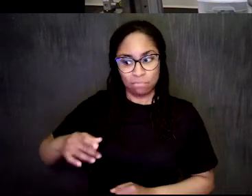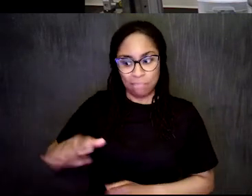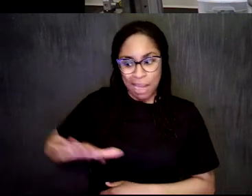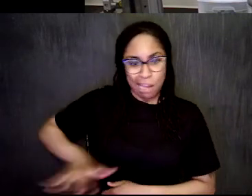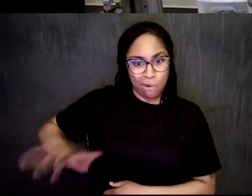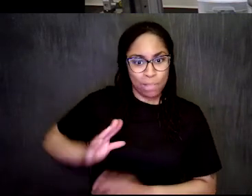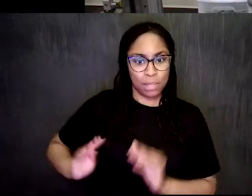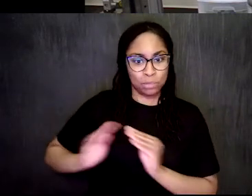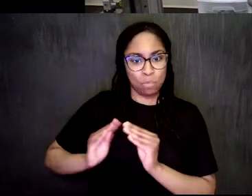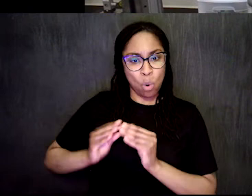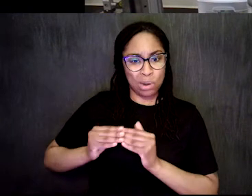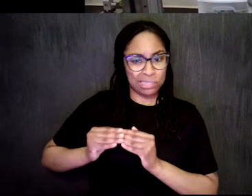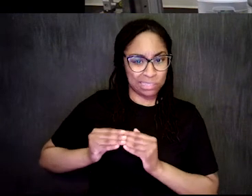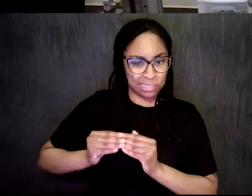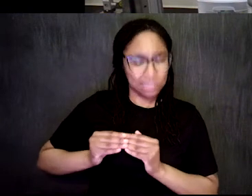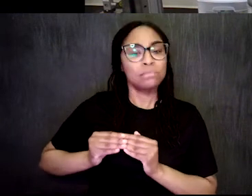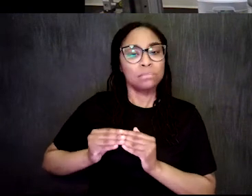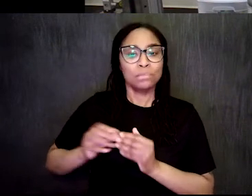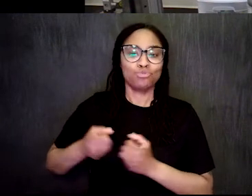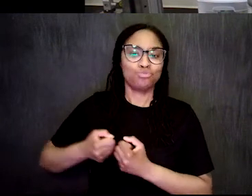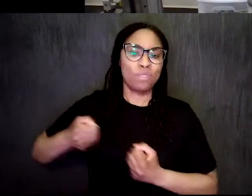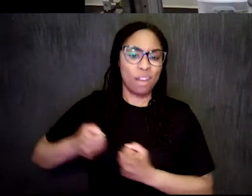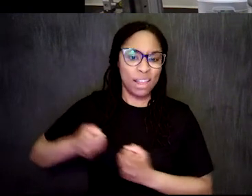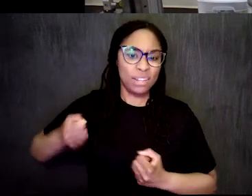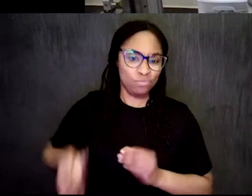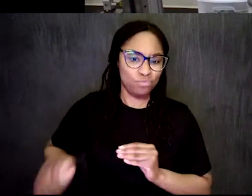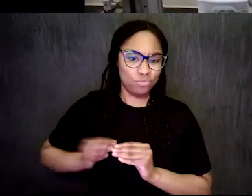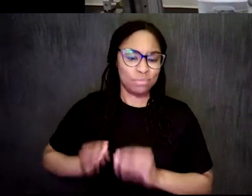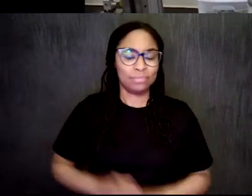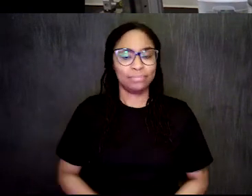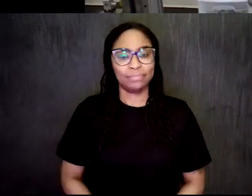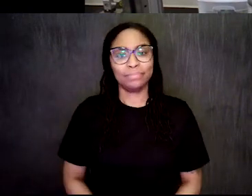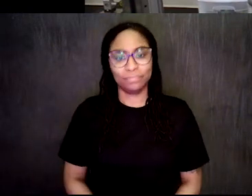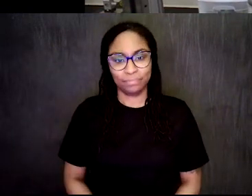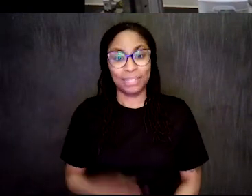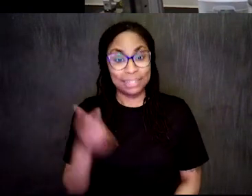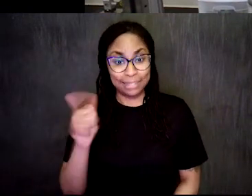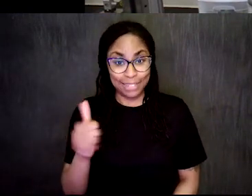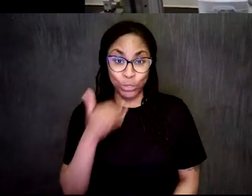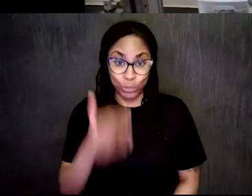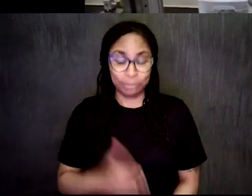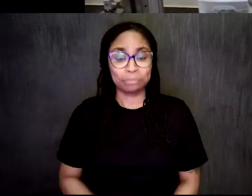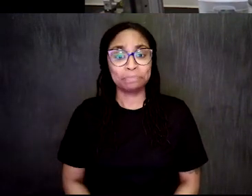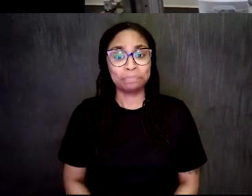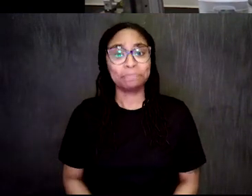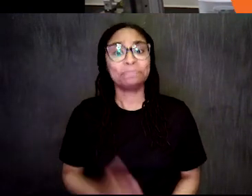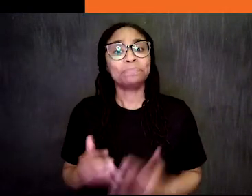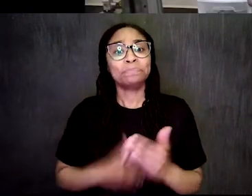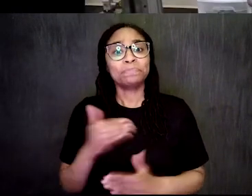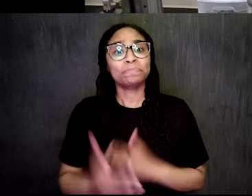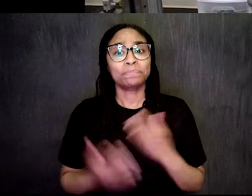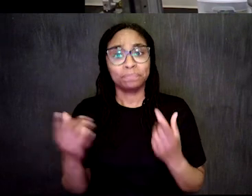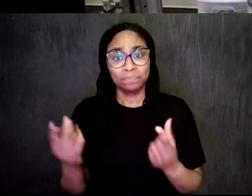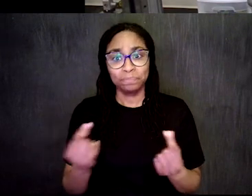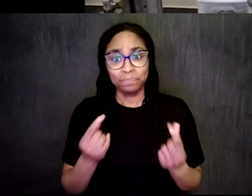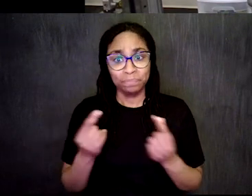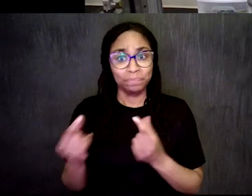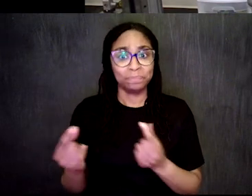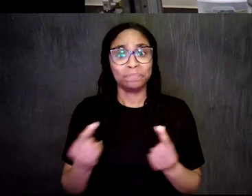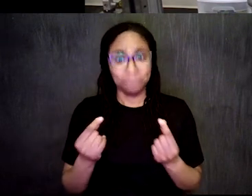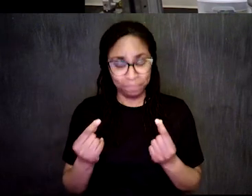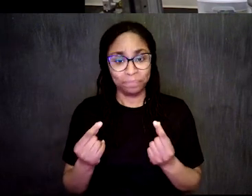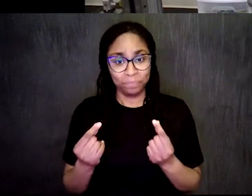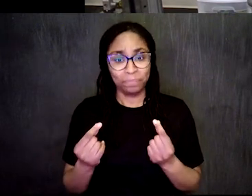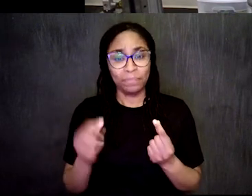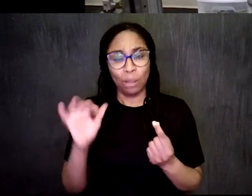make sure you stretch that tight side out just a little bit more. And 10. Good. Okay, the next exercise